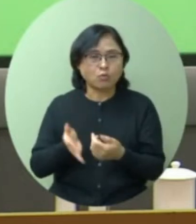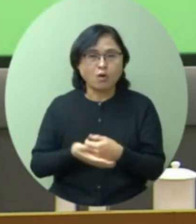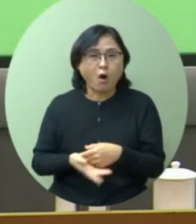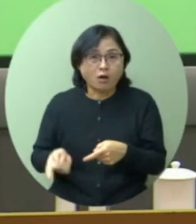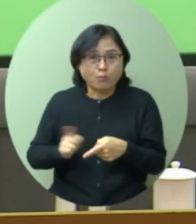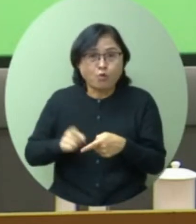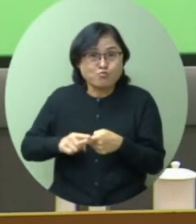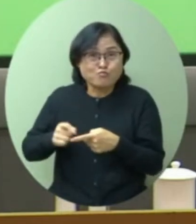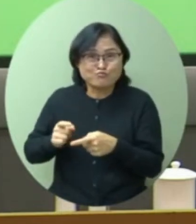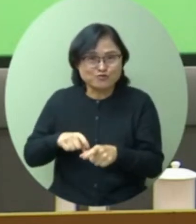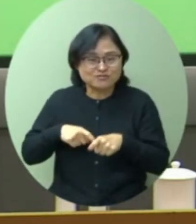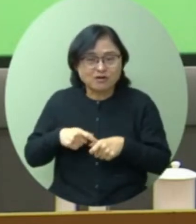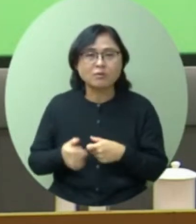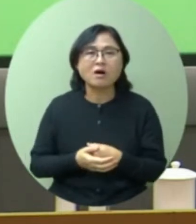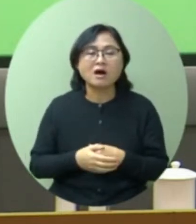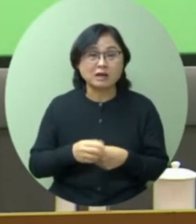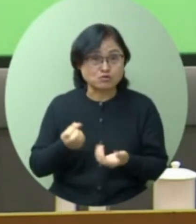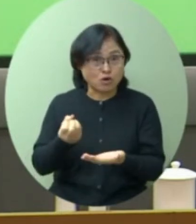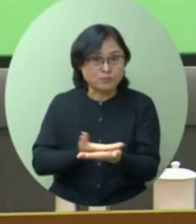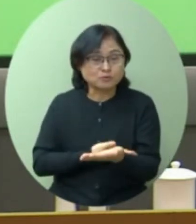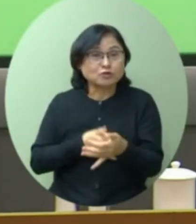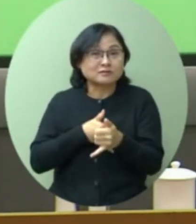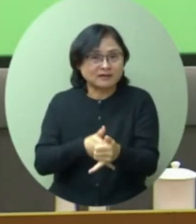Well, if